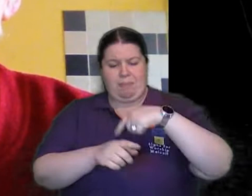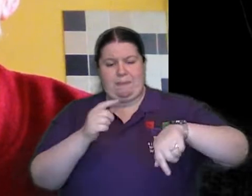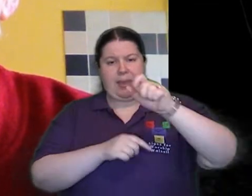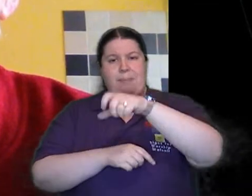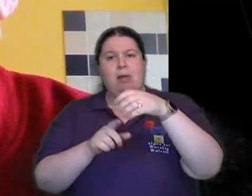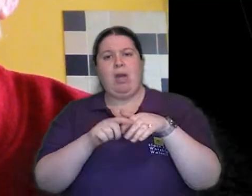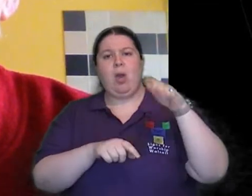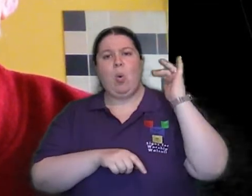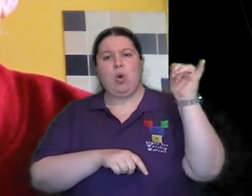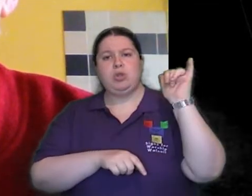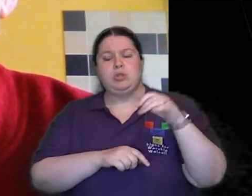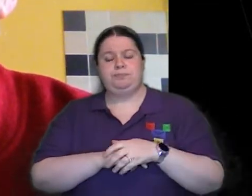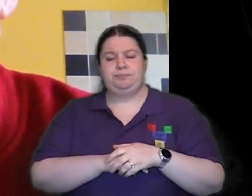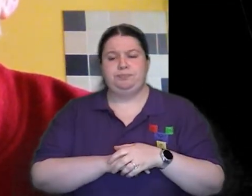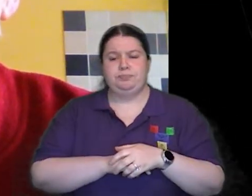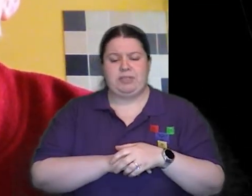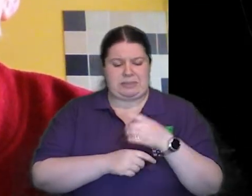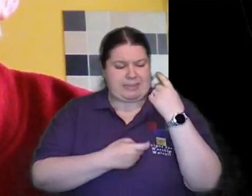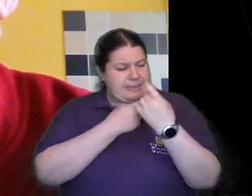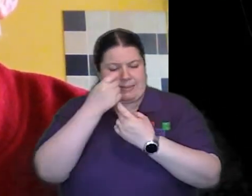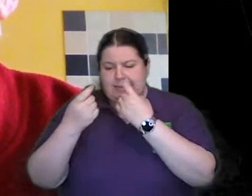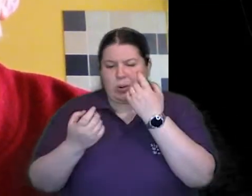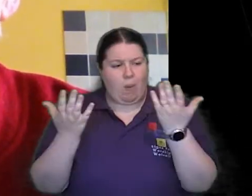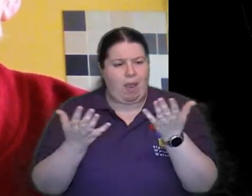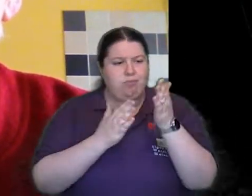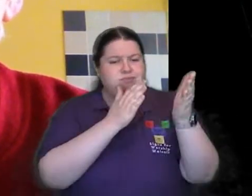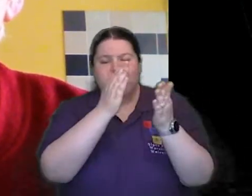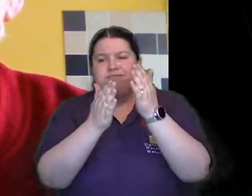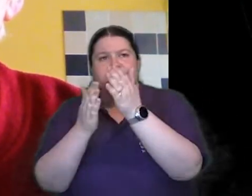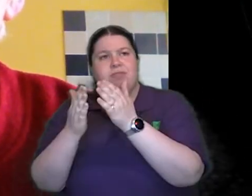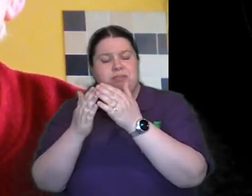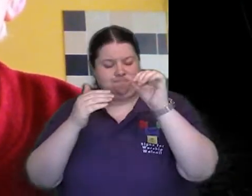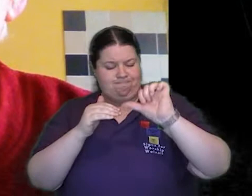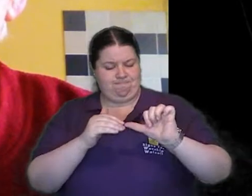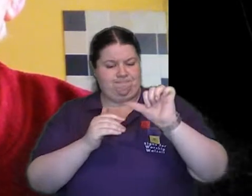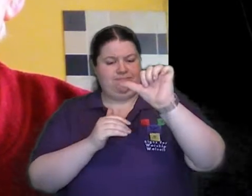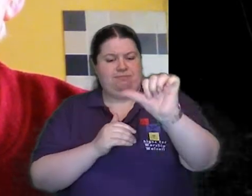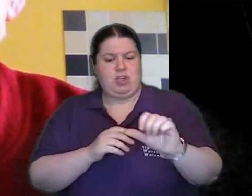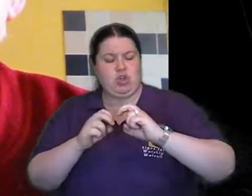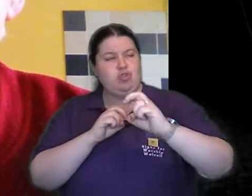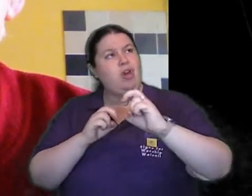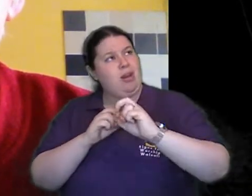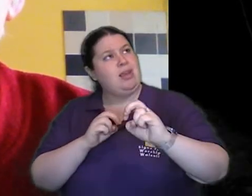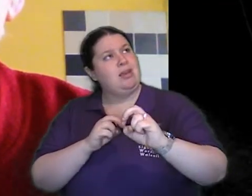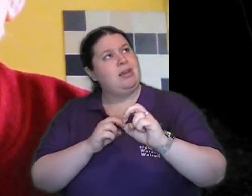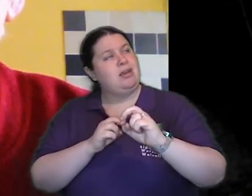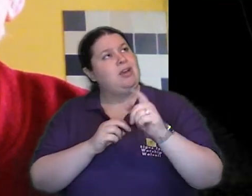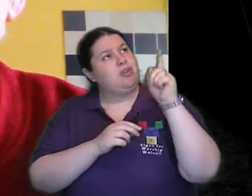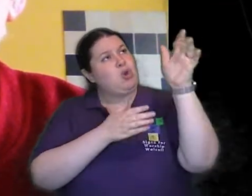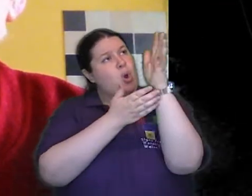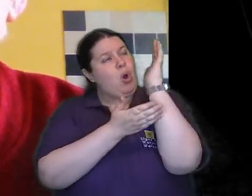and actions to the people of this town. As we seek to discern your direction for us for the next stage of the